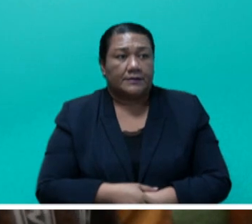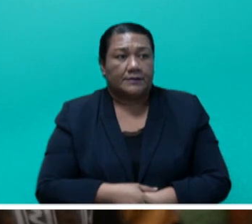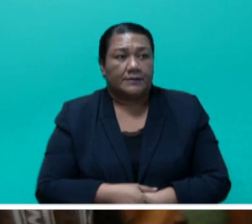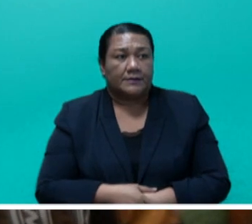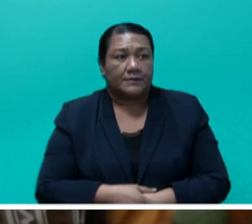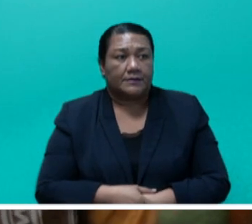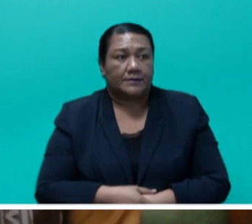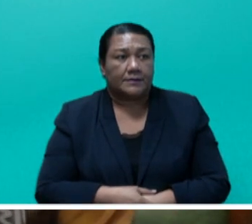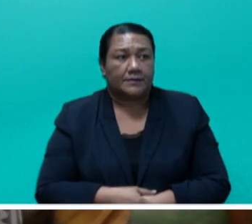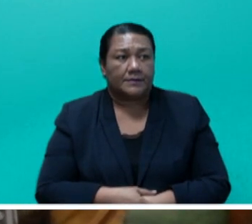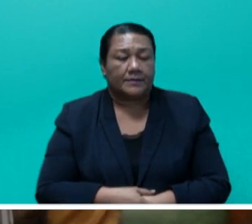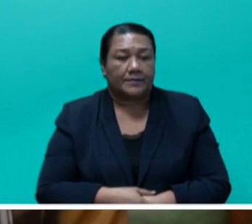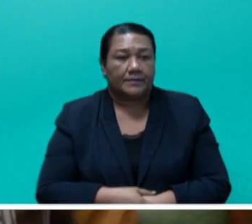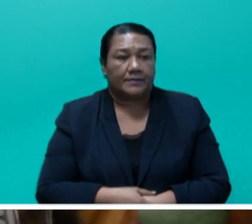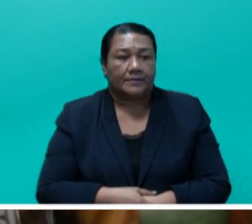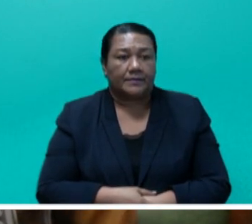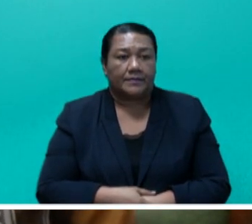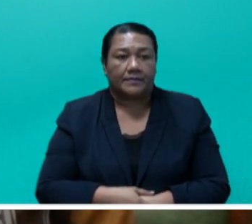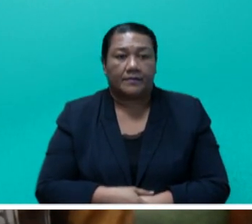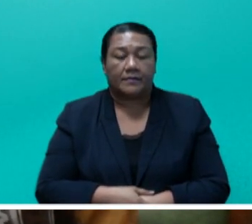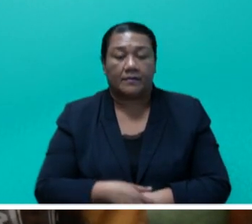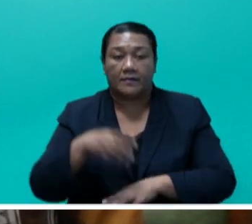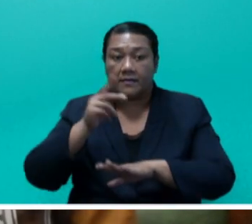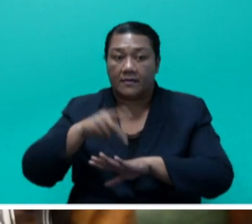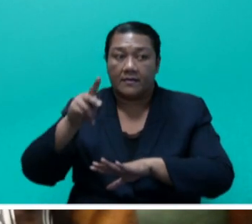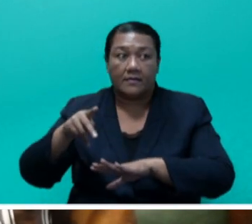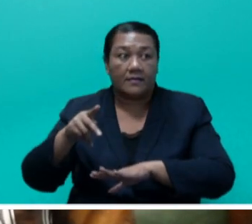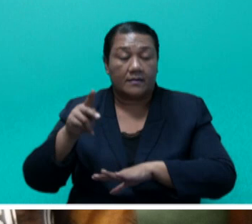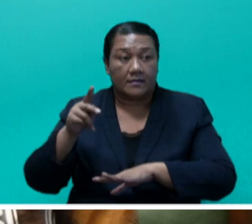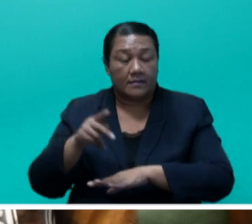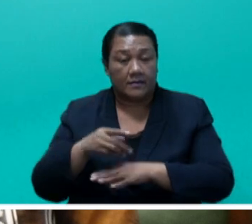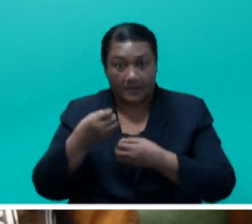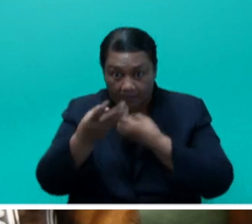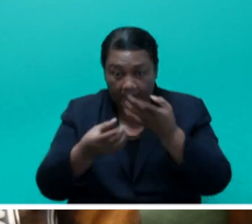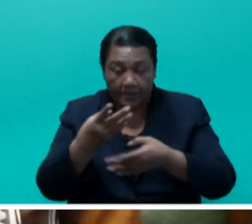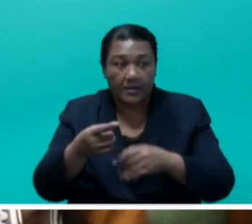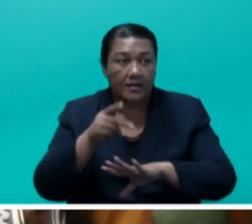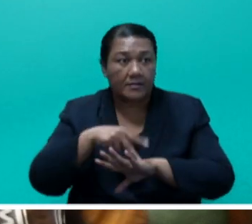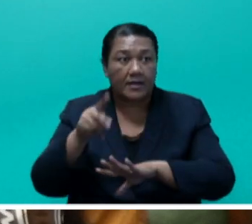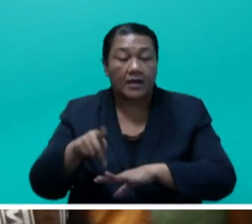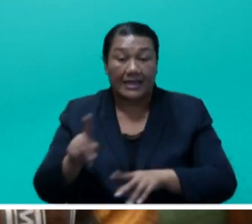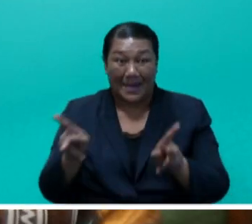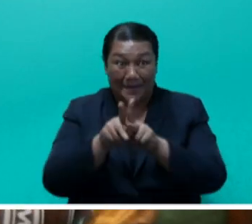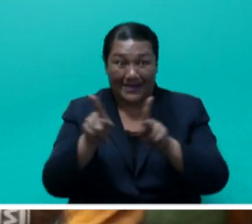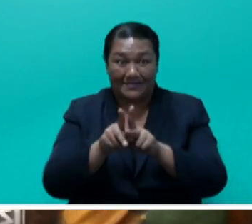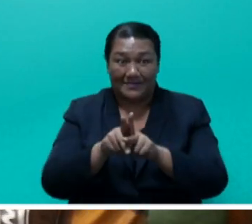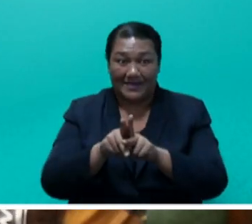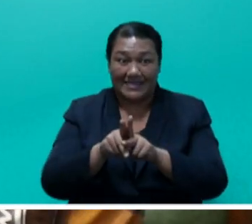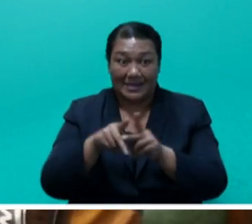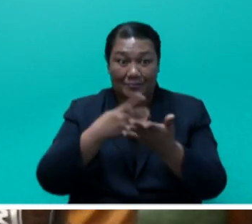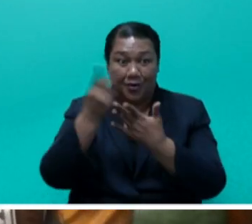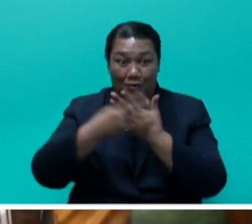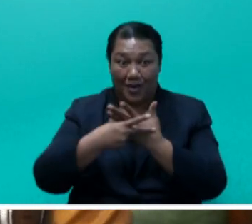quickly, give you and the Parliament background. This public-private partnership initiative